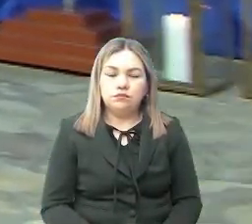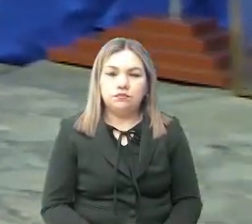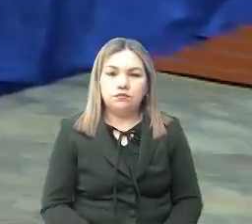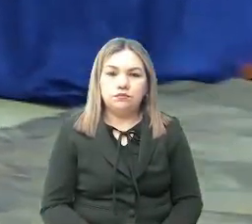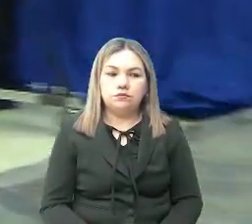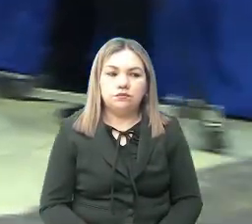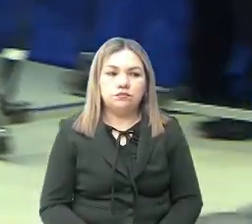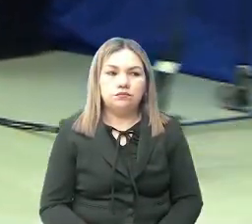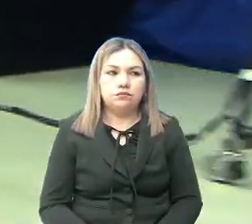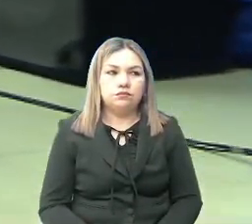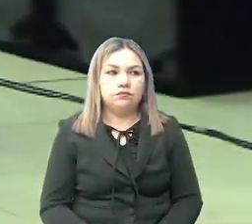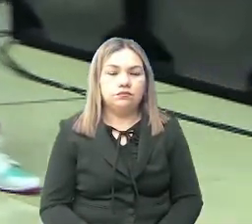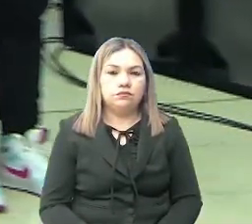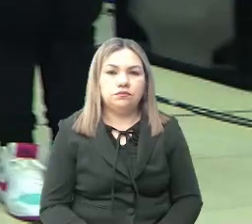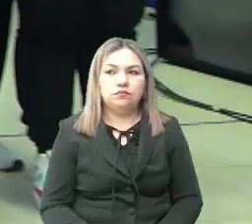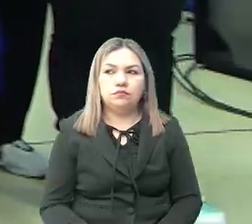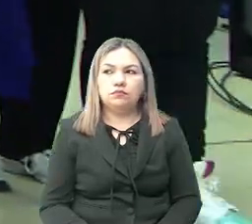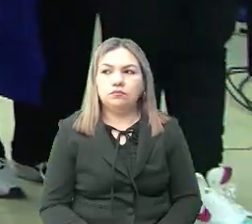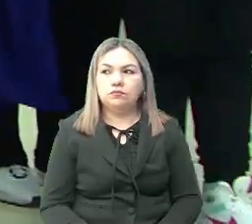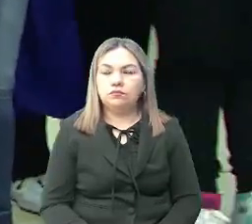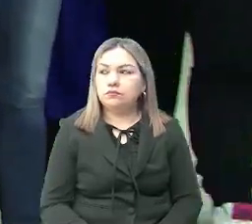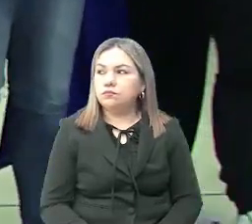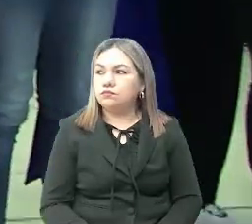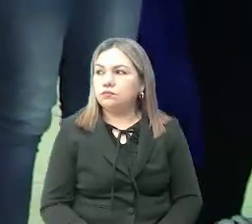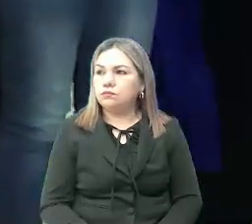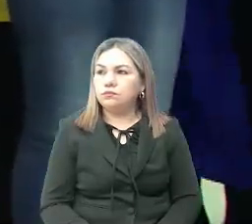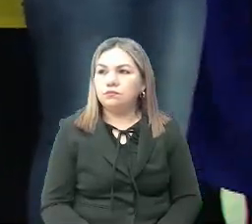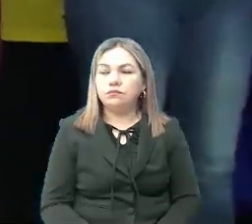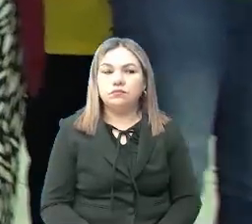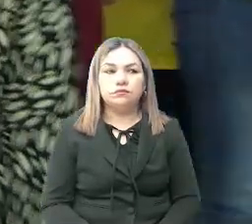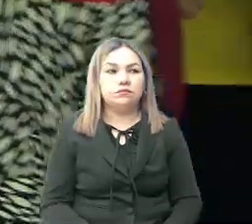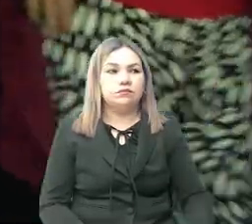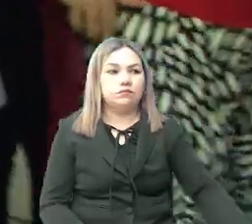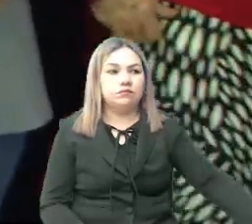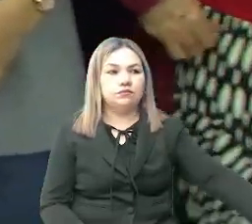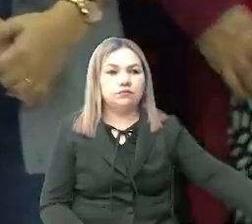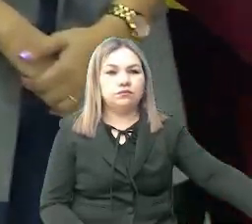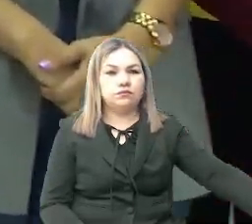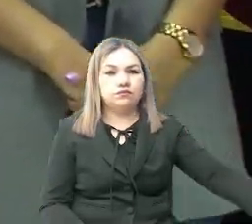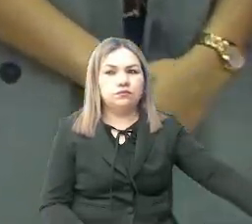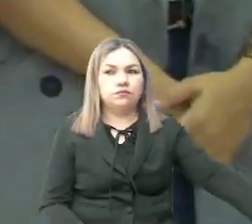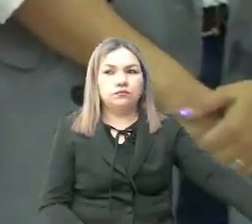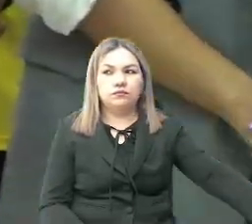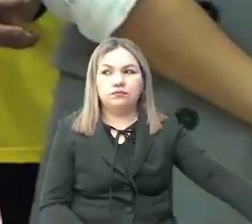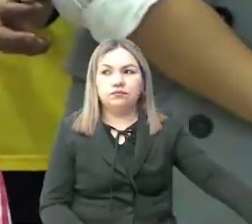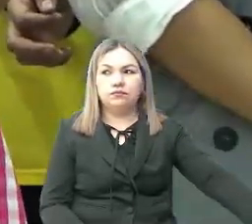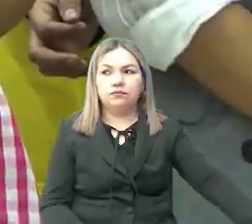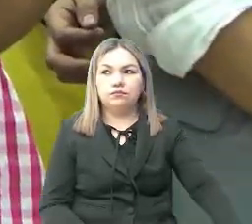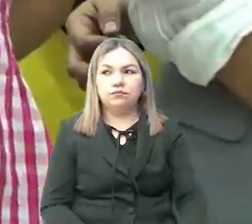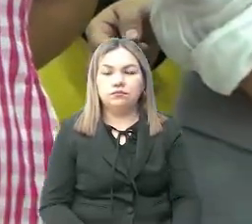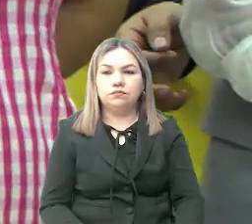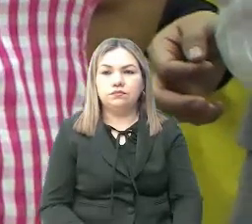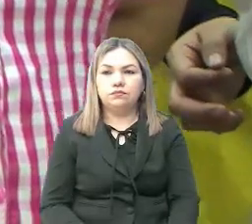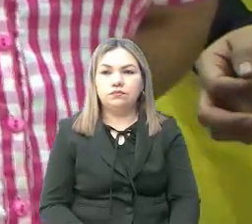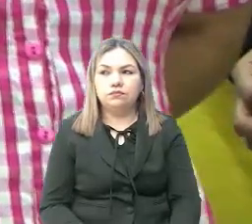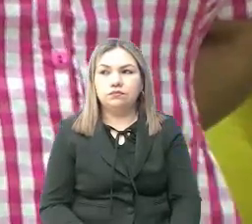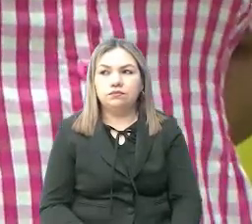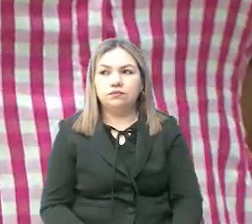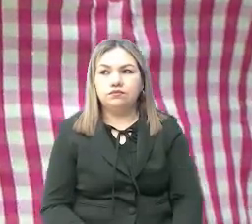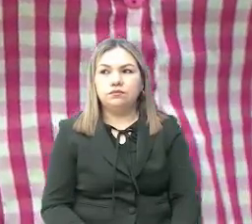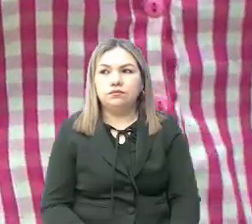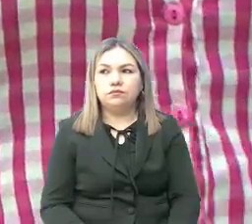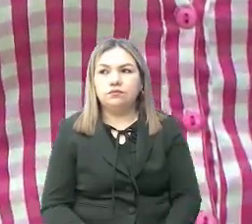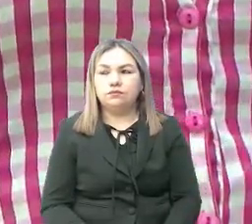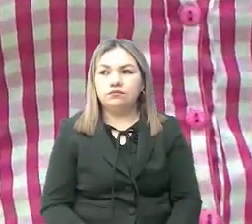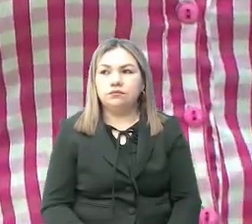I had a dream that I fattened a lot and I had a belly and then I wanted to